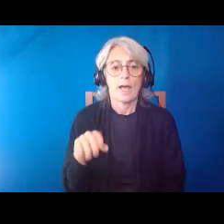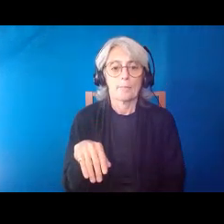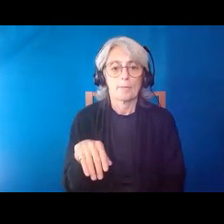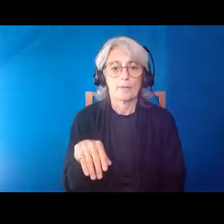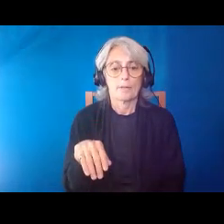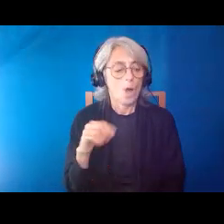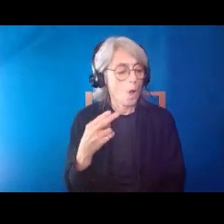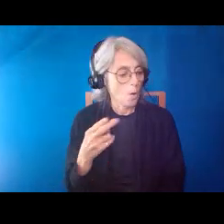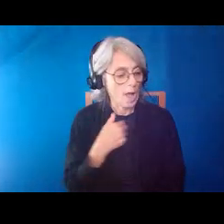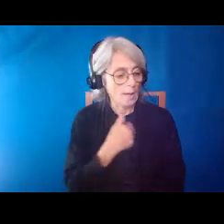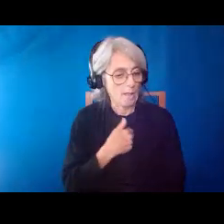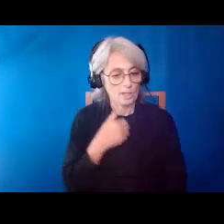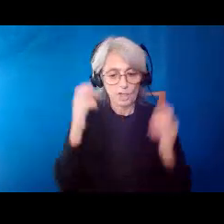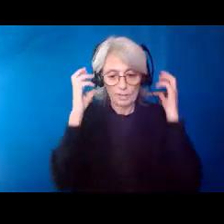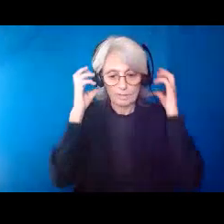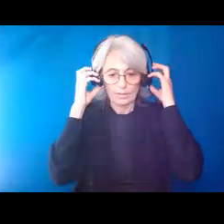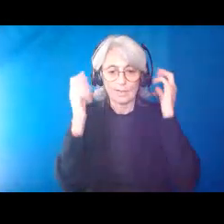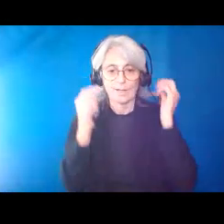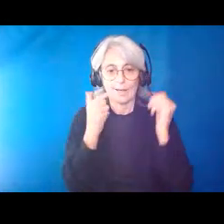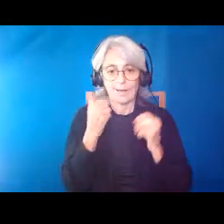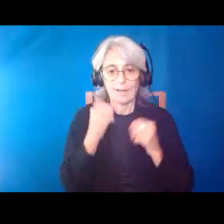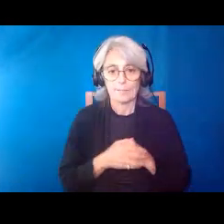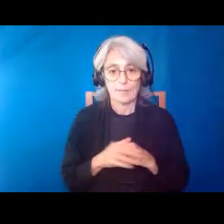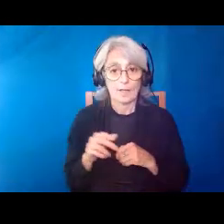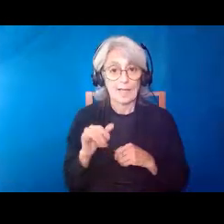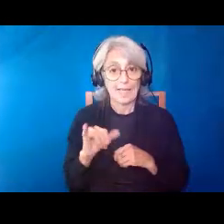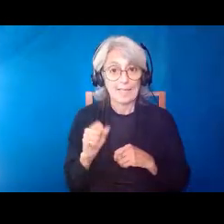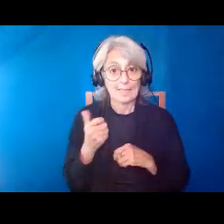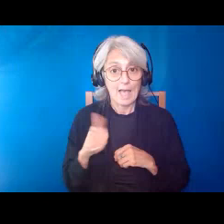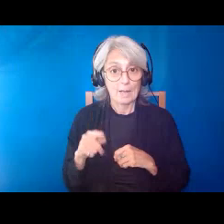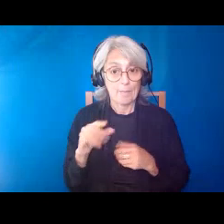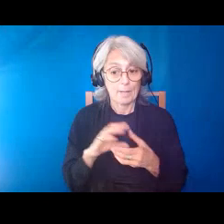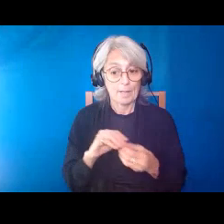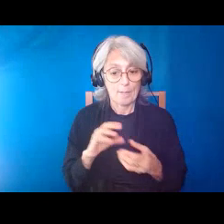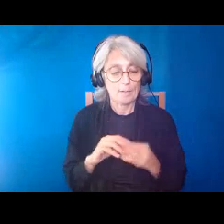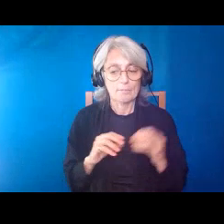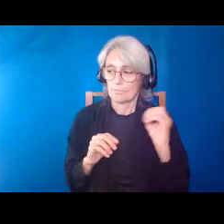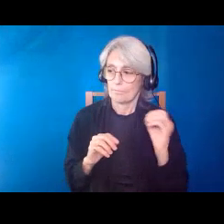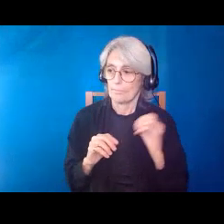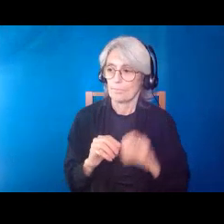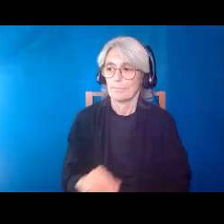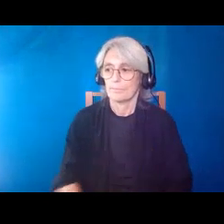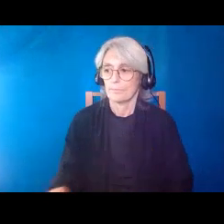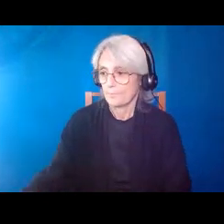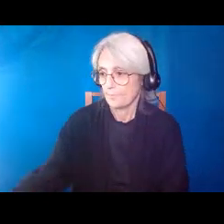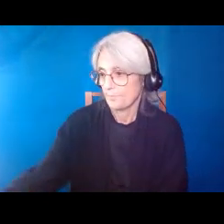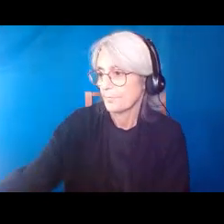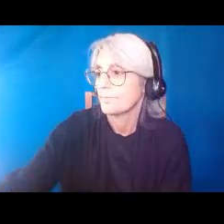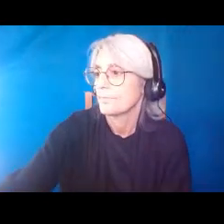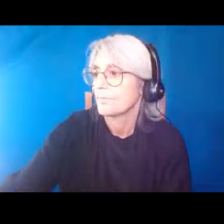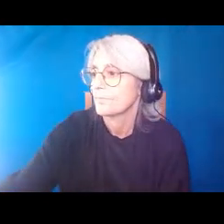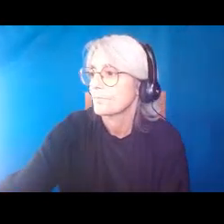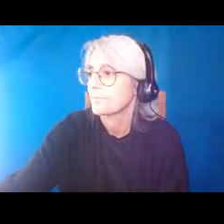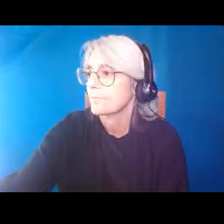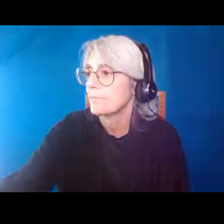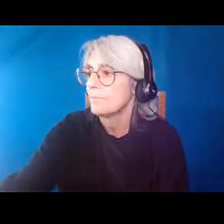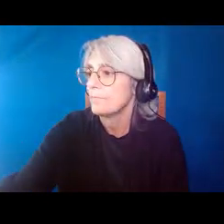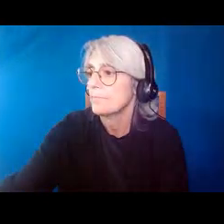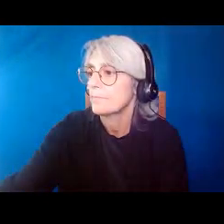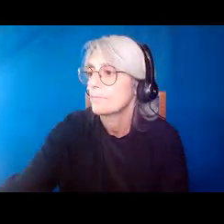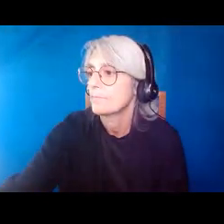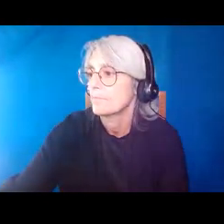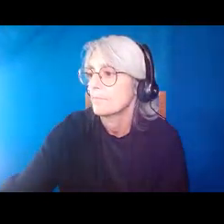I apologize. Is there any public comment on this item? There is no public comment. Thank you. All right, thank you. Thanks for the reminder. Oh,